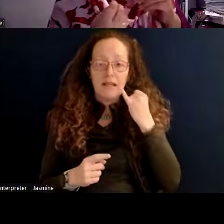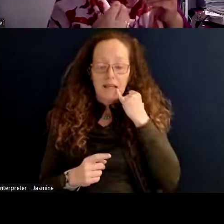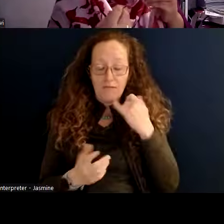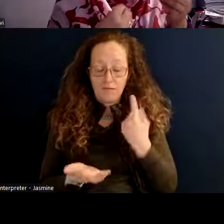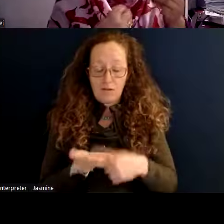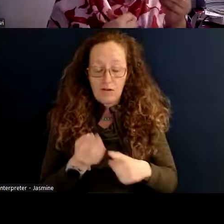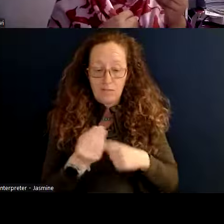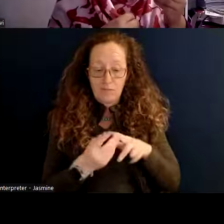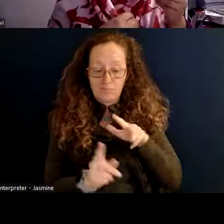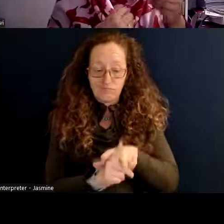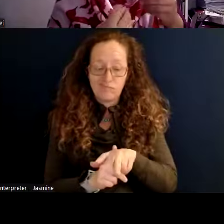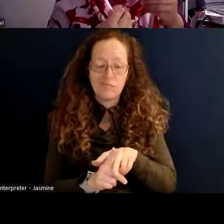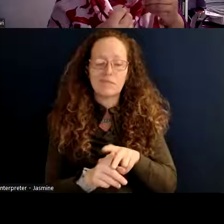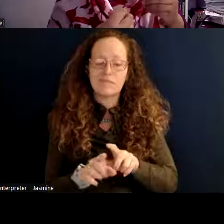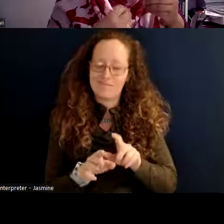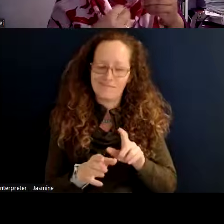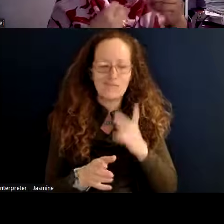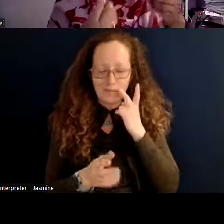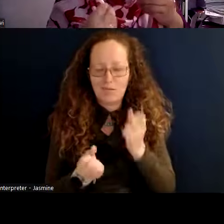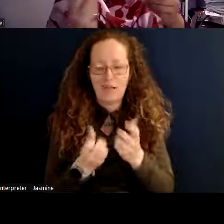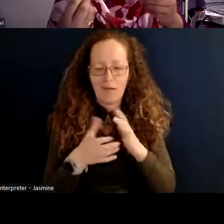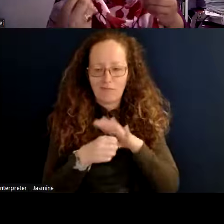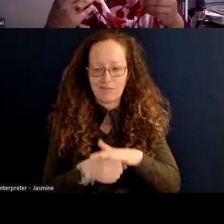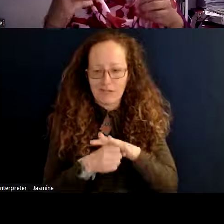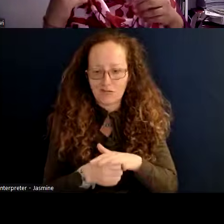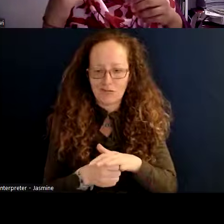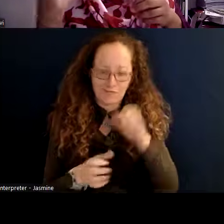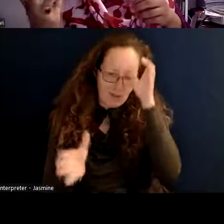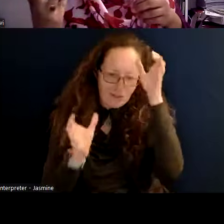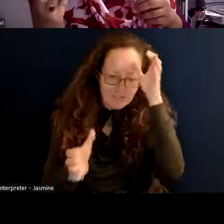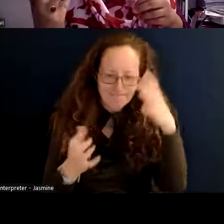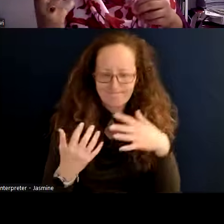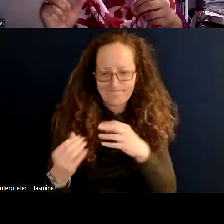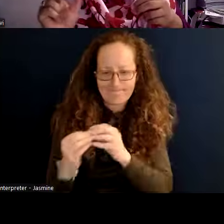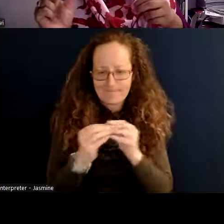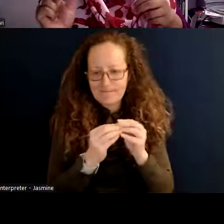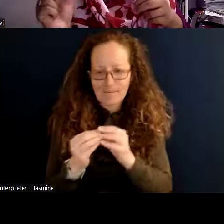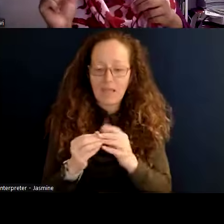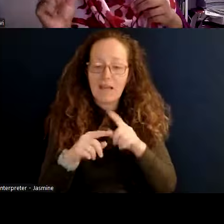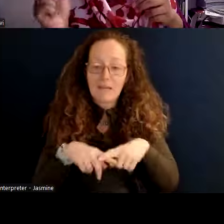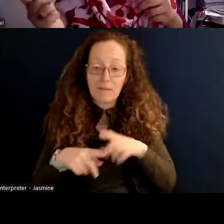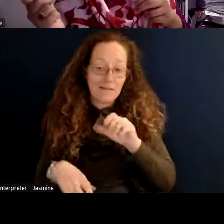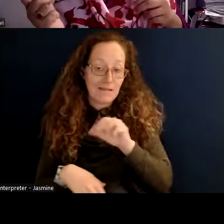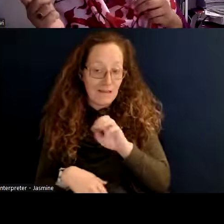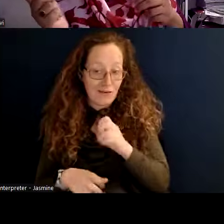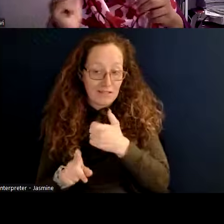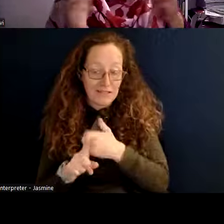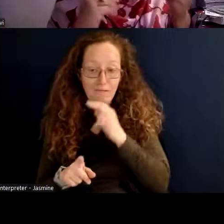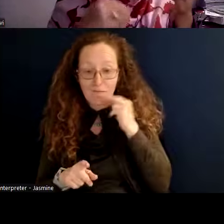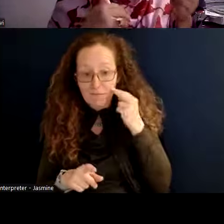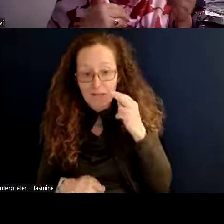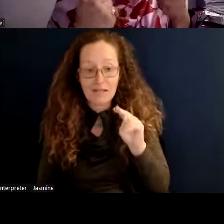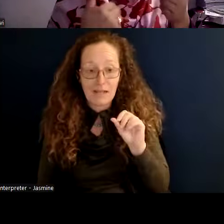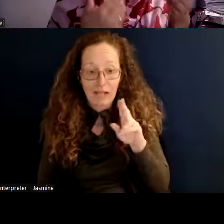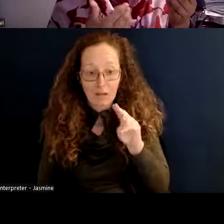is dependent on whether care is utilized as Juliet says, a noun, such as the care, right, or